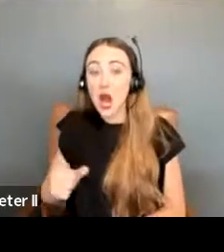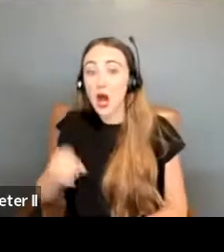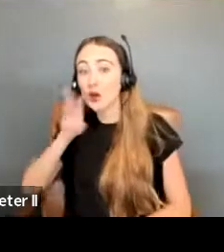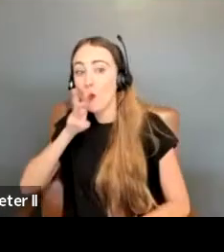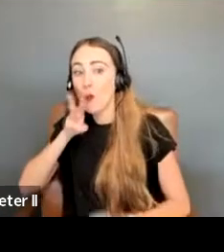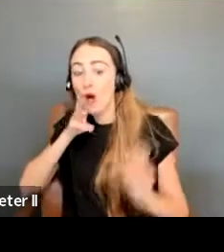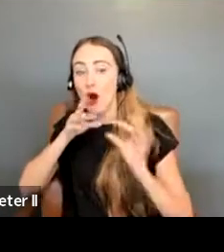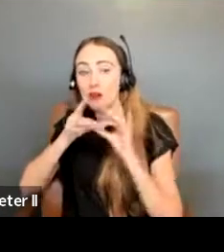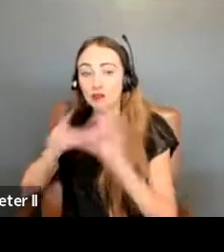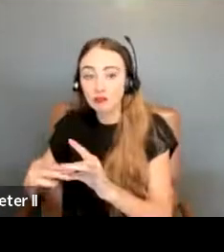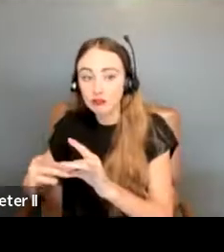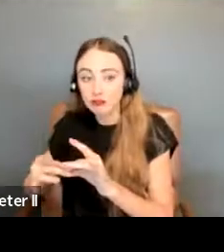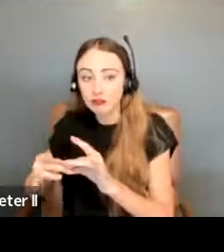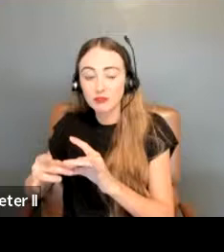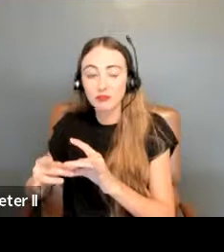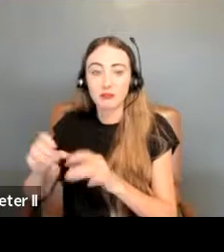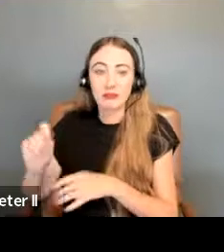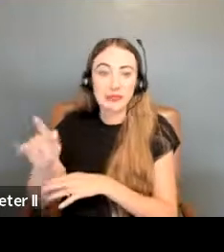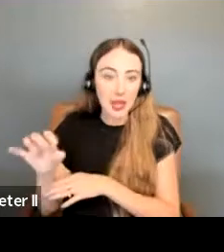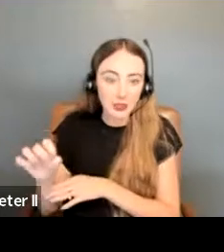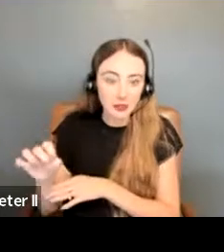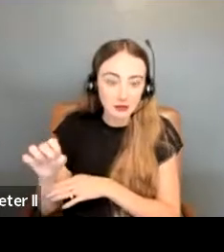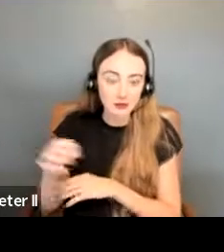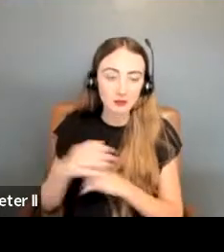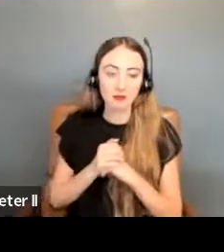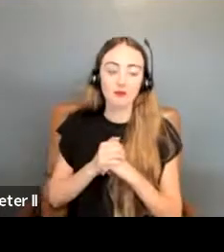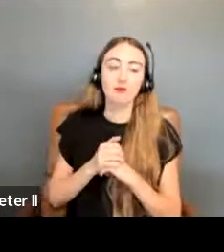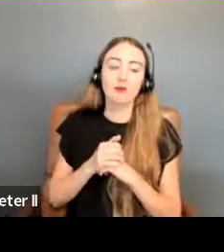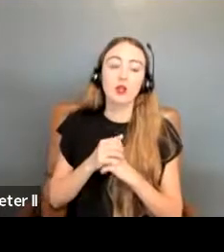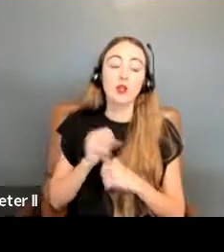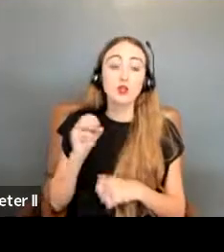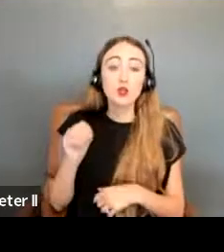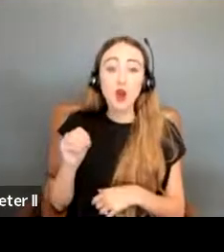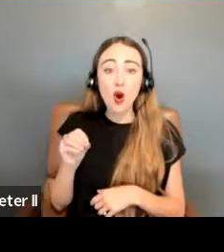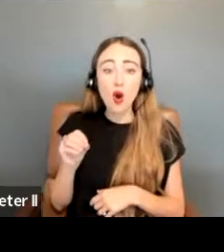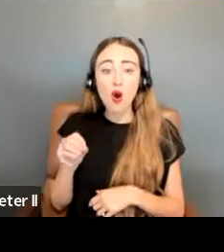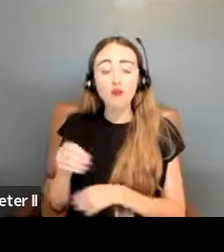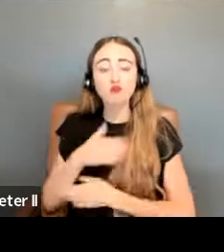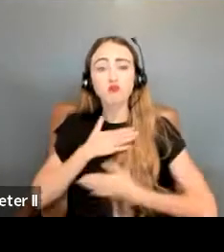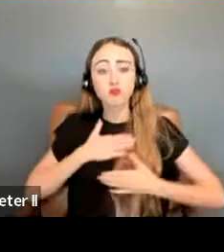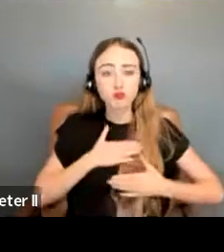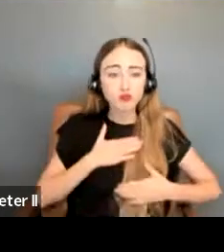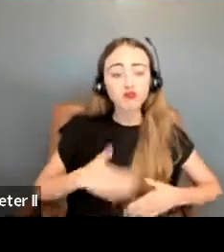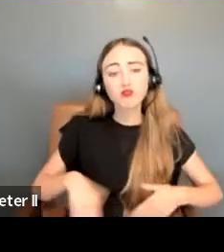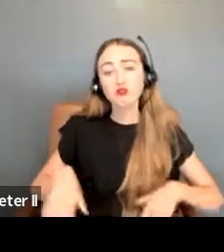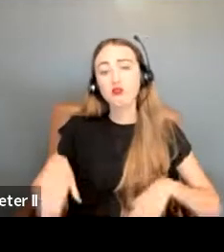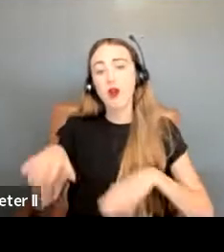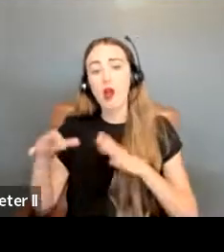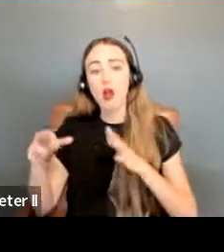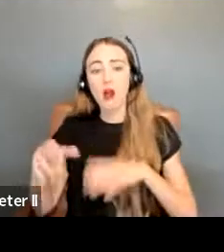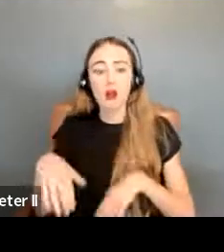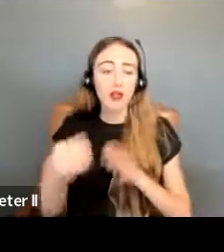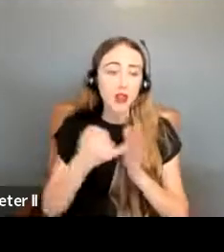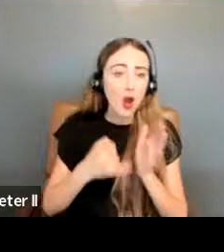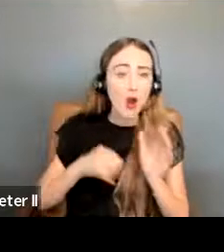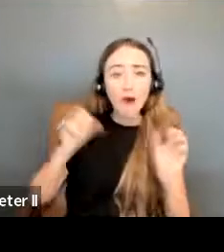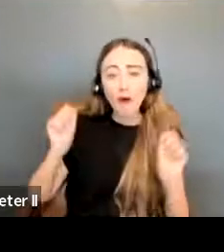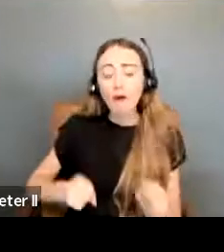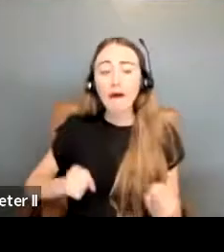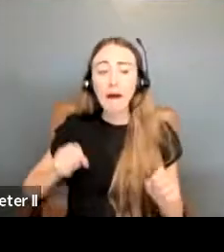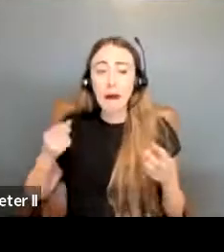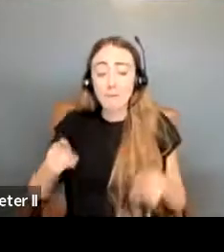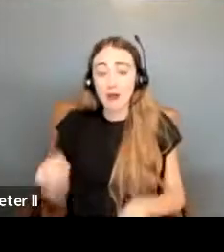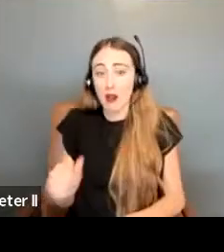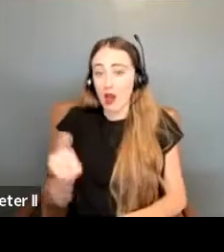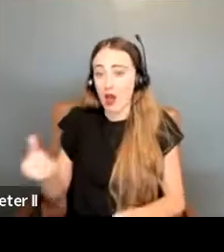no suitable alternatives. Although recreation, education, and the arts could feasibly happen in other locations,